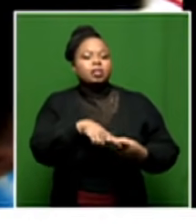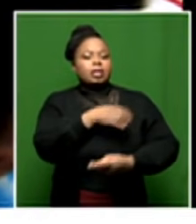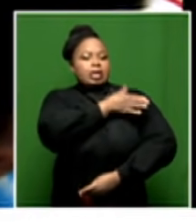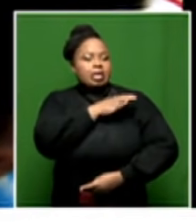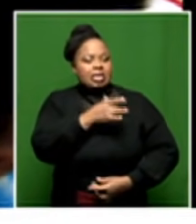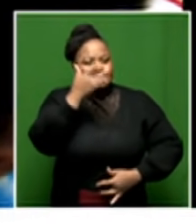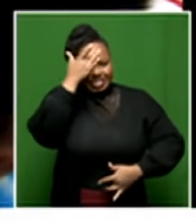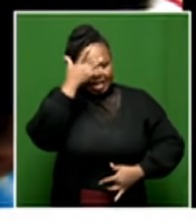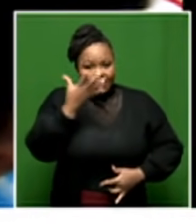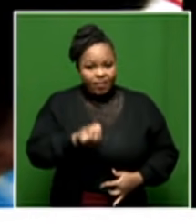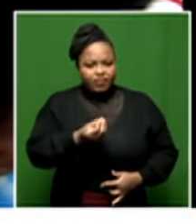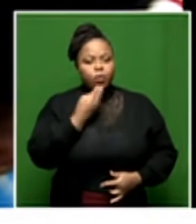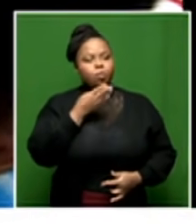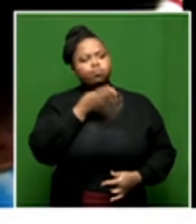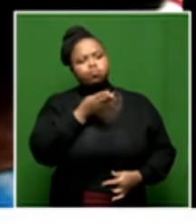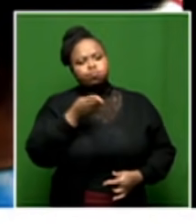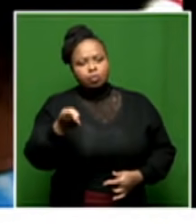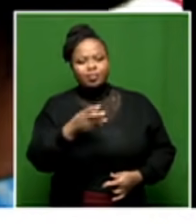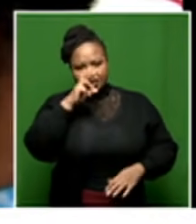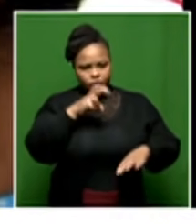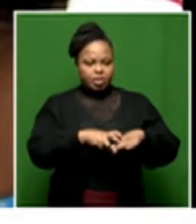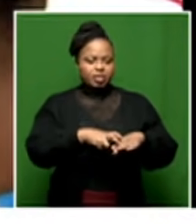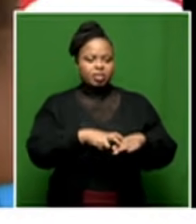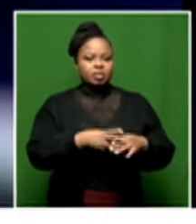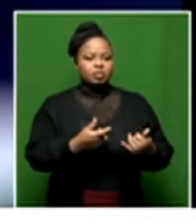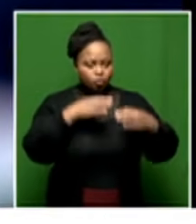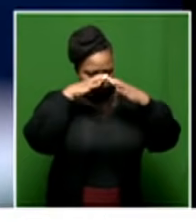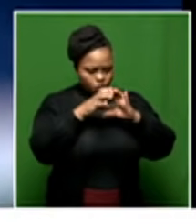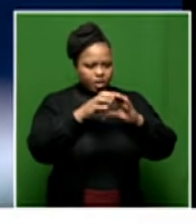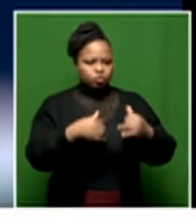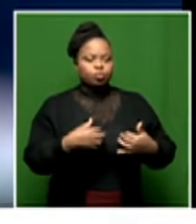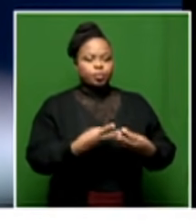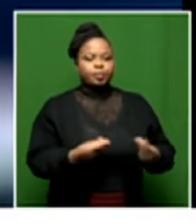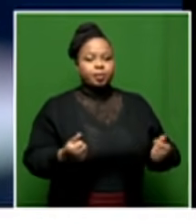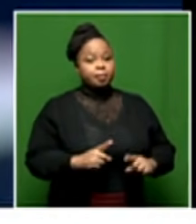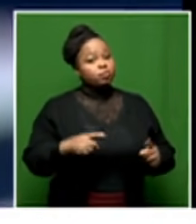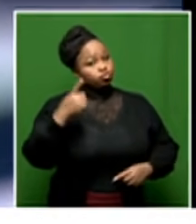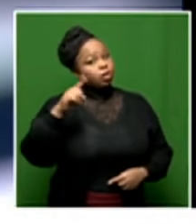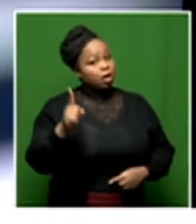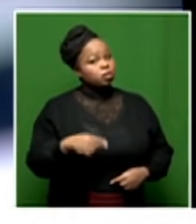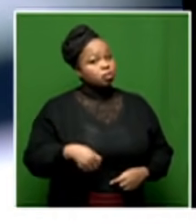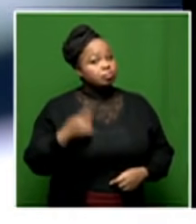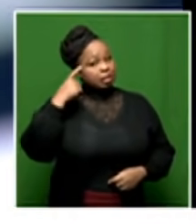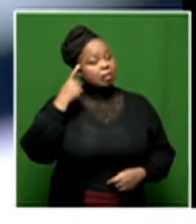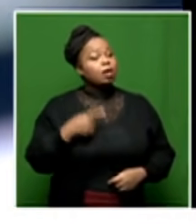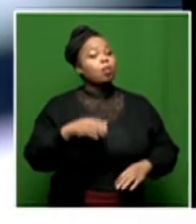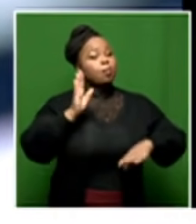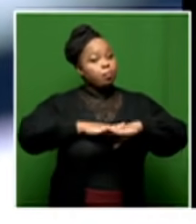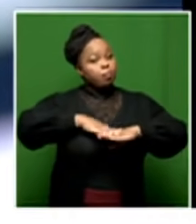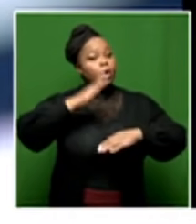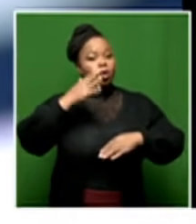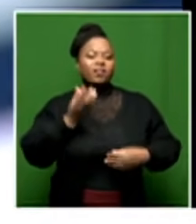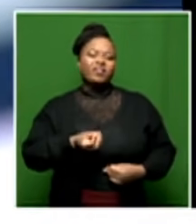well require attention. But you're quite right. the numbers are probably far larger than this. And I think